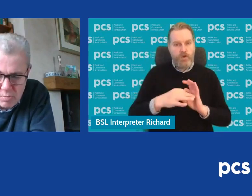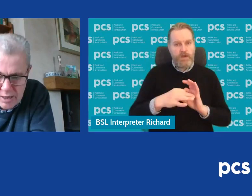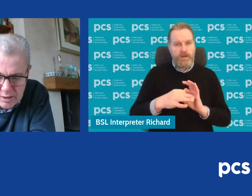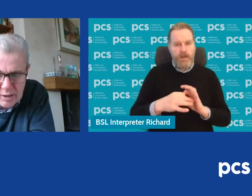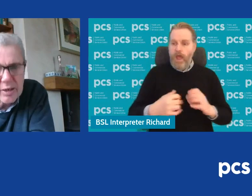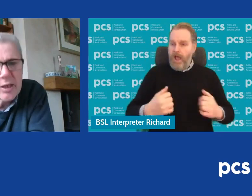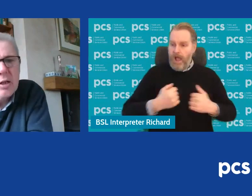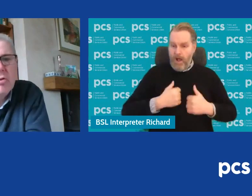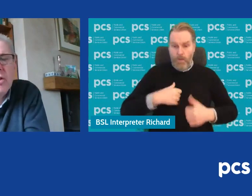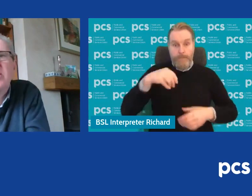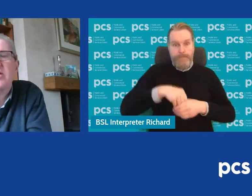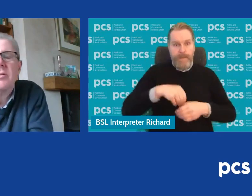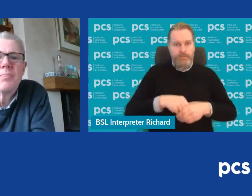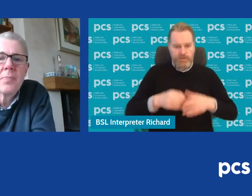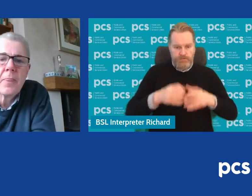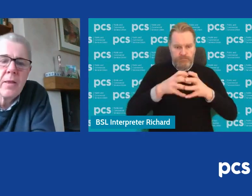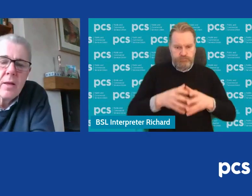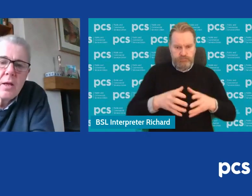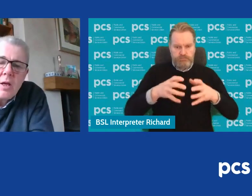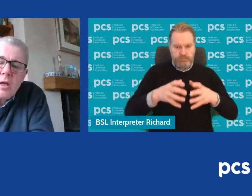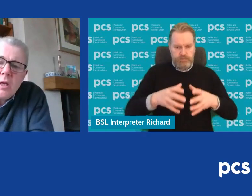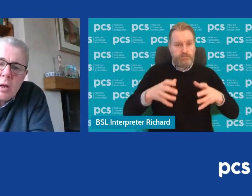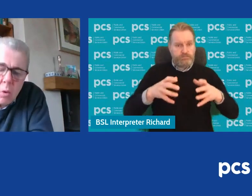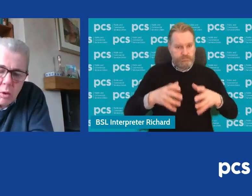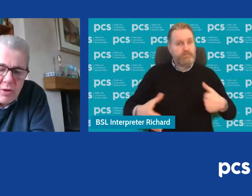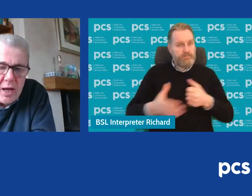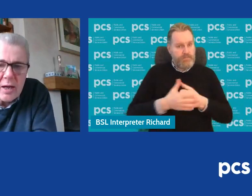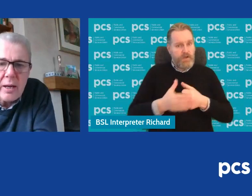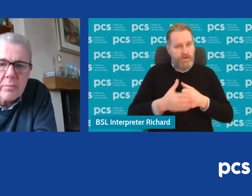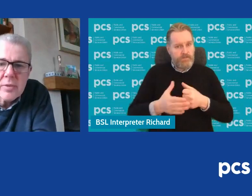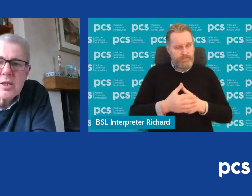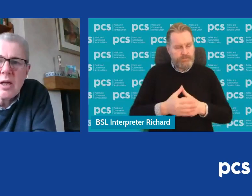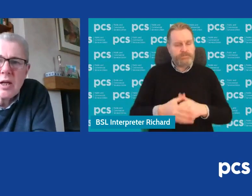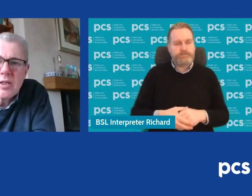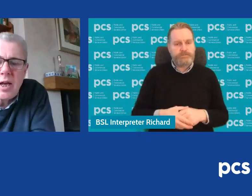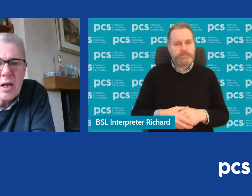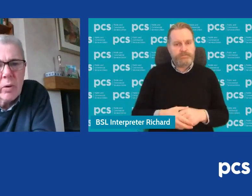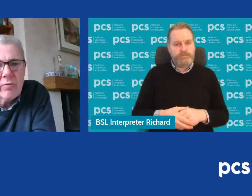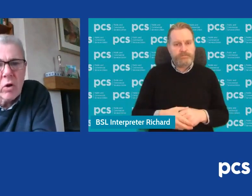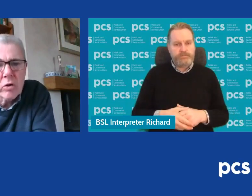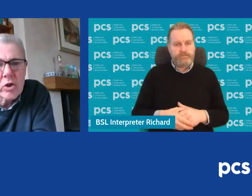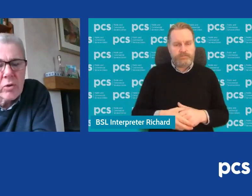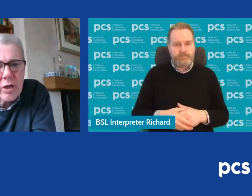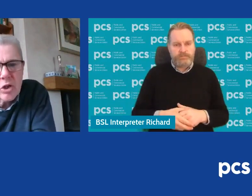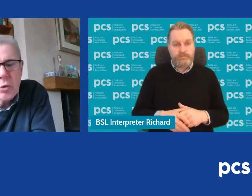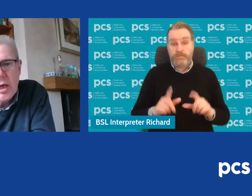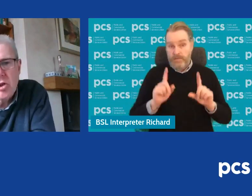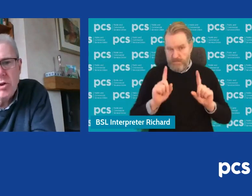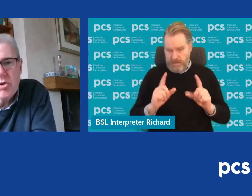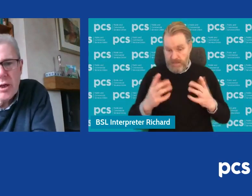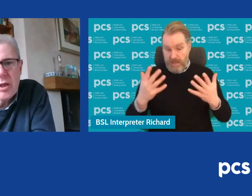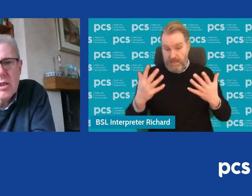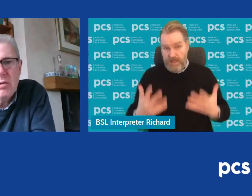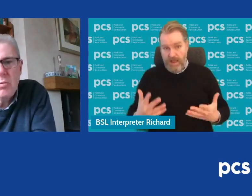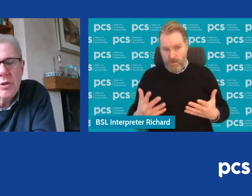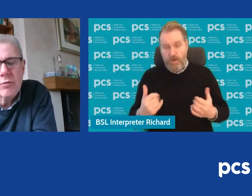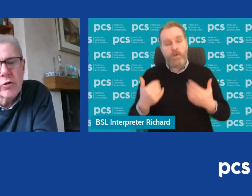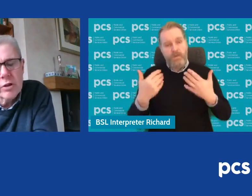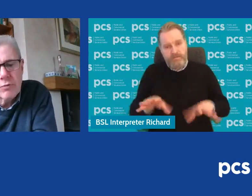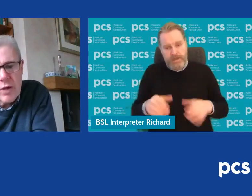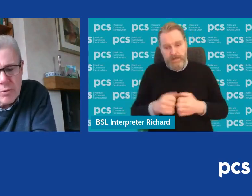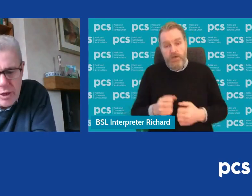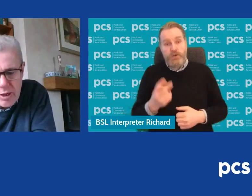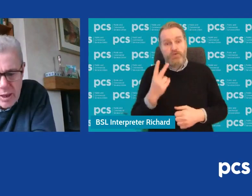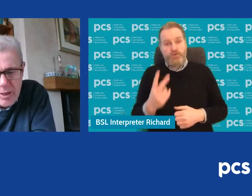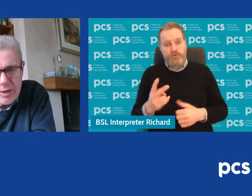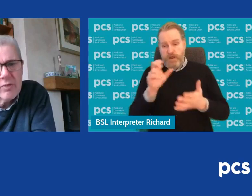is dramatically increased. Now, all of that comes at a time where we've also had two national strikes, one on the 1st